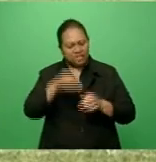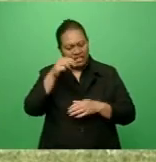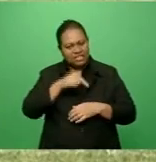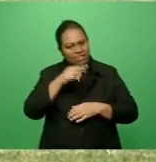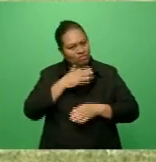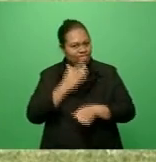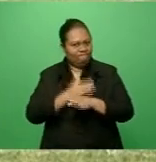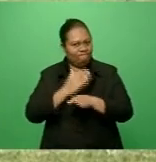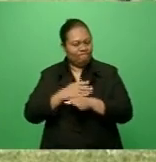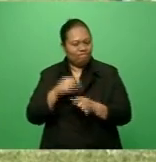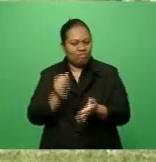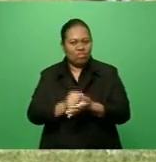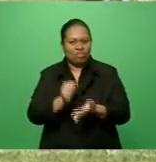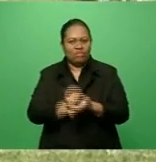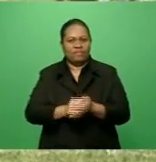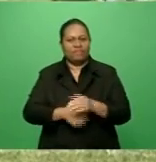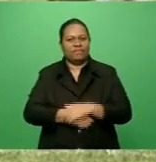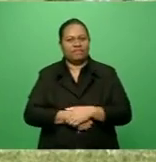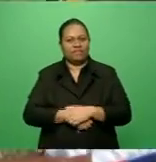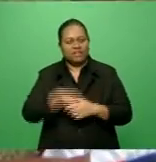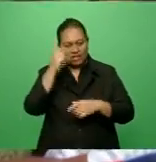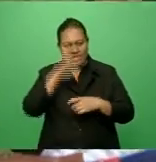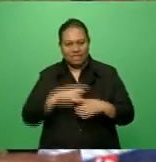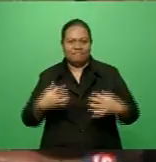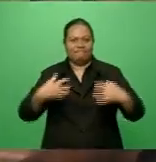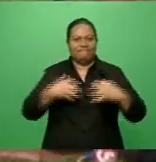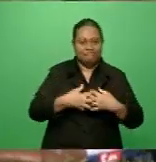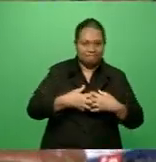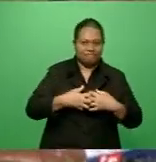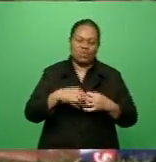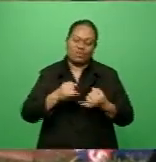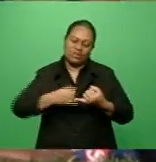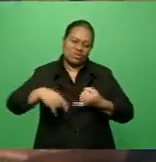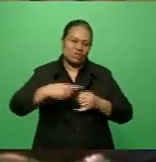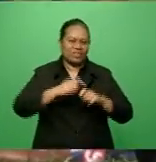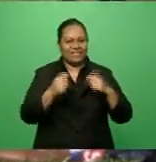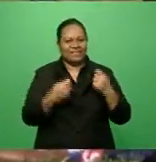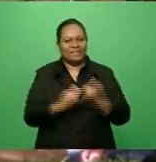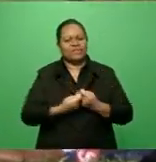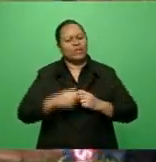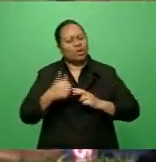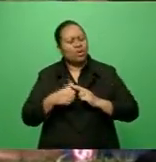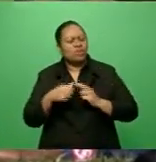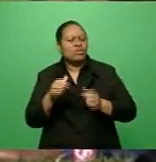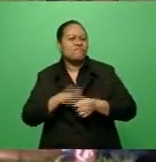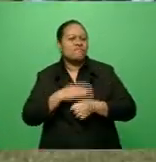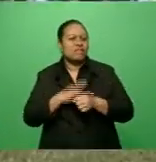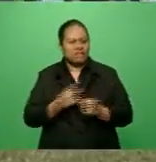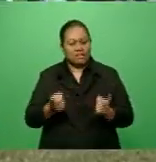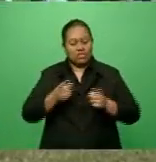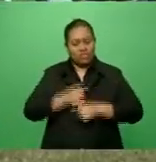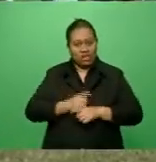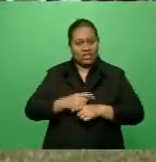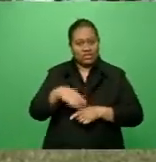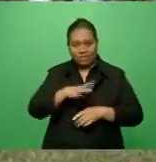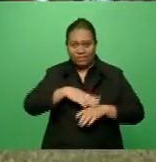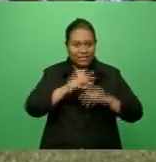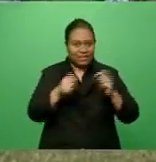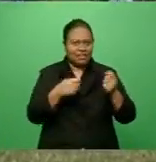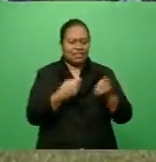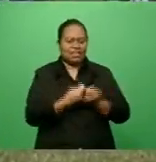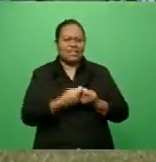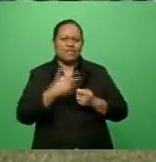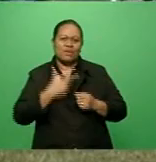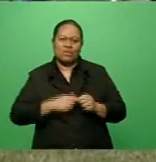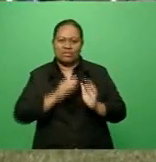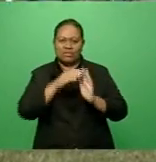hard so we can match Suva. They have also made 9 changes to the side that almost lost to